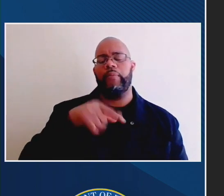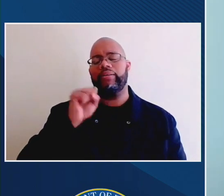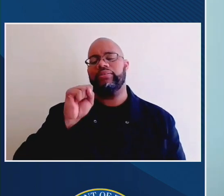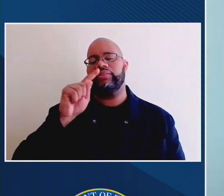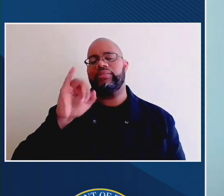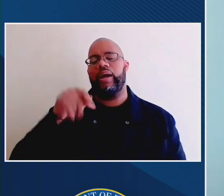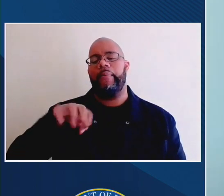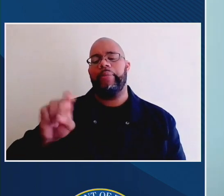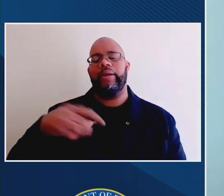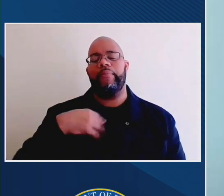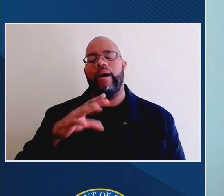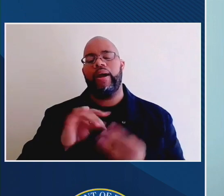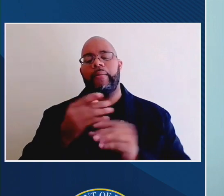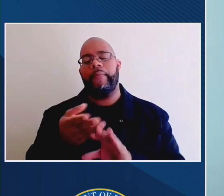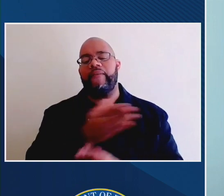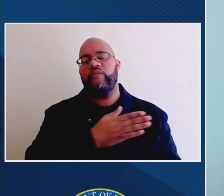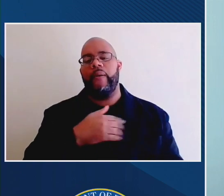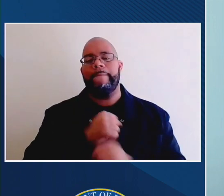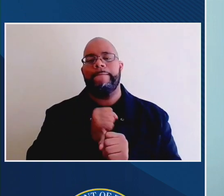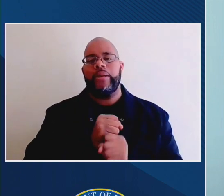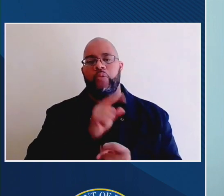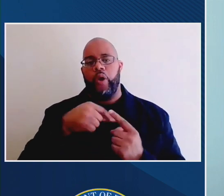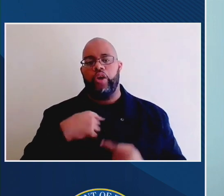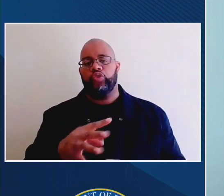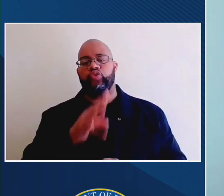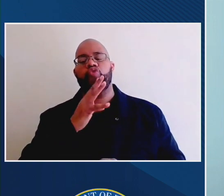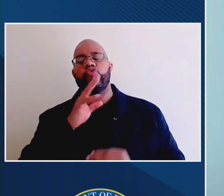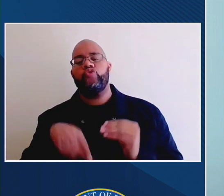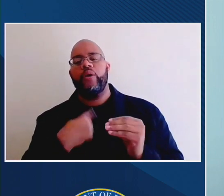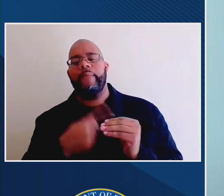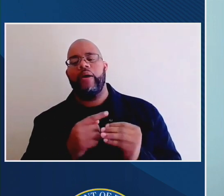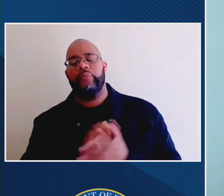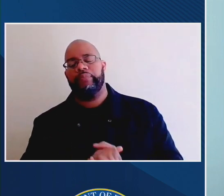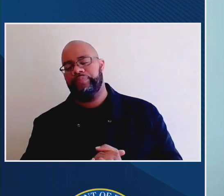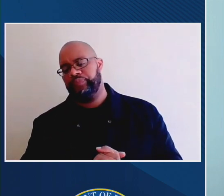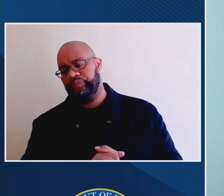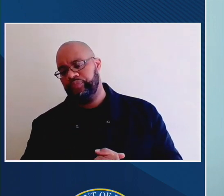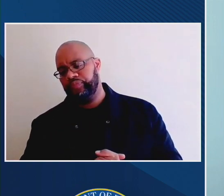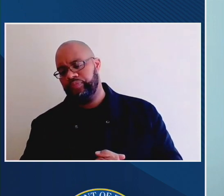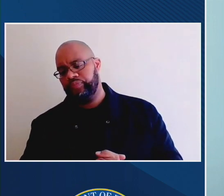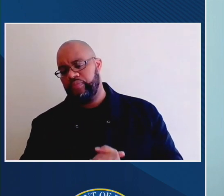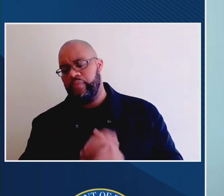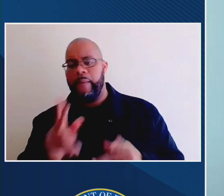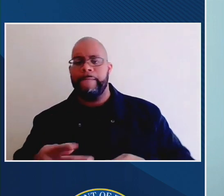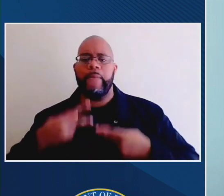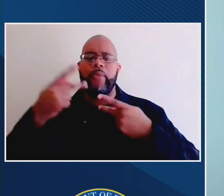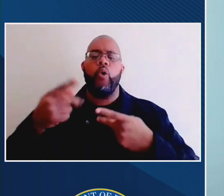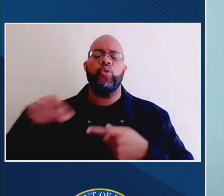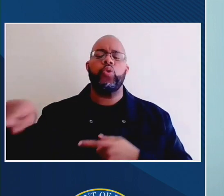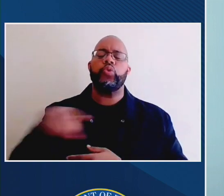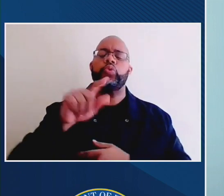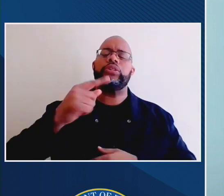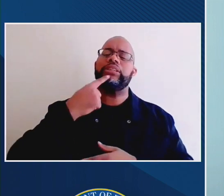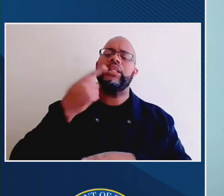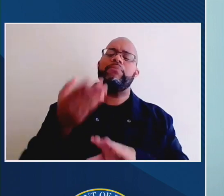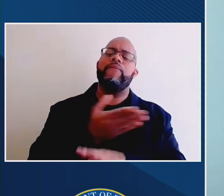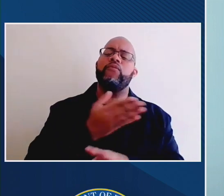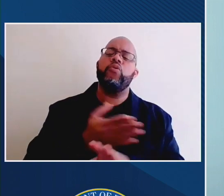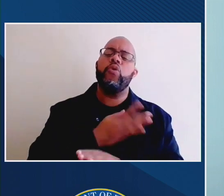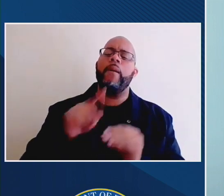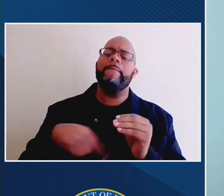comment earlier that I was making when I talked about the proposal that you guys had said earlier, about